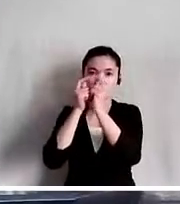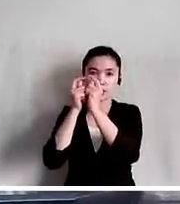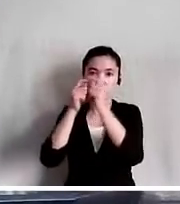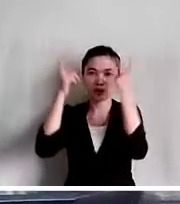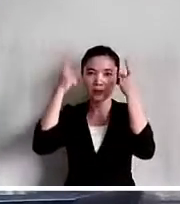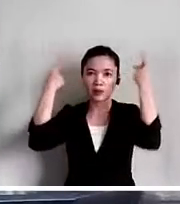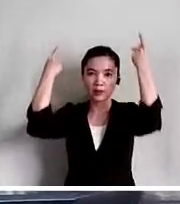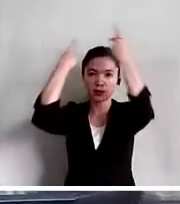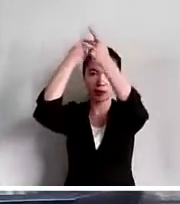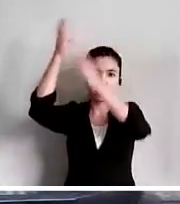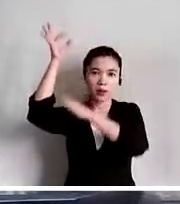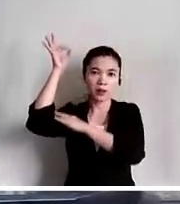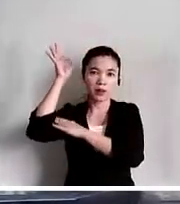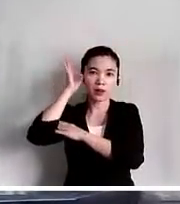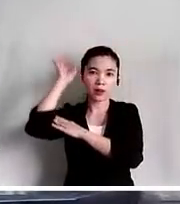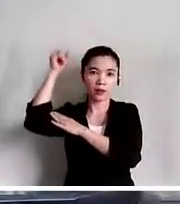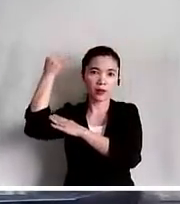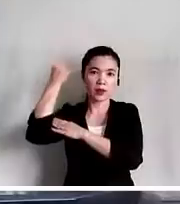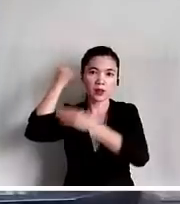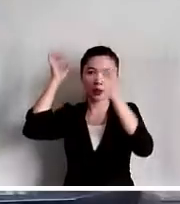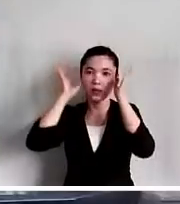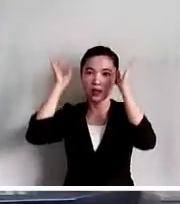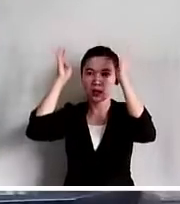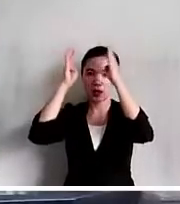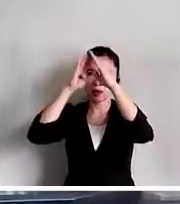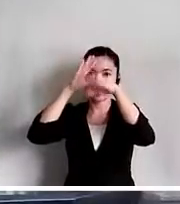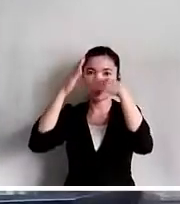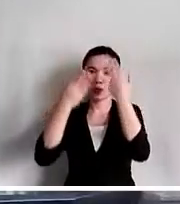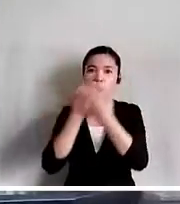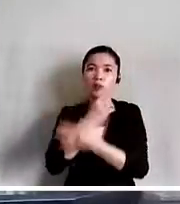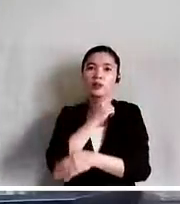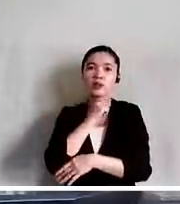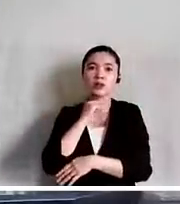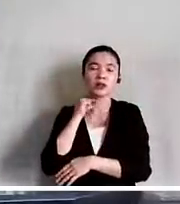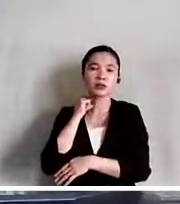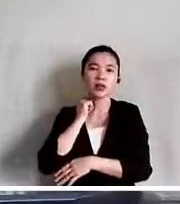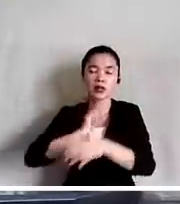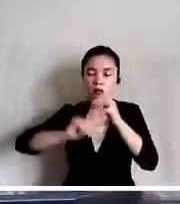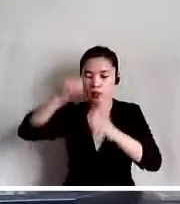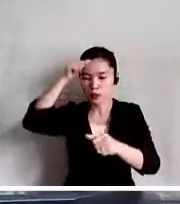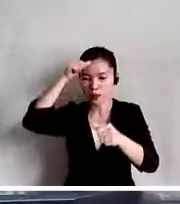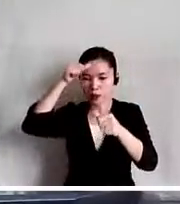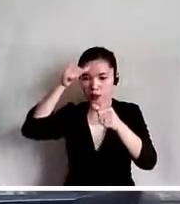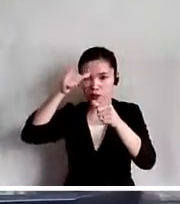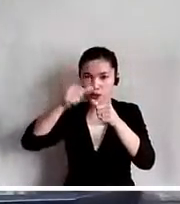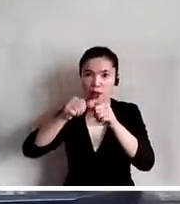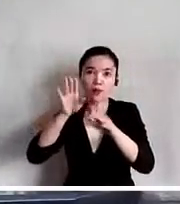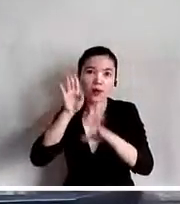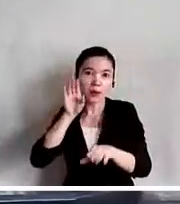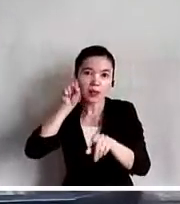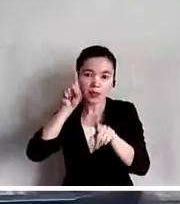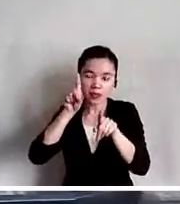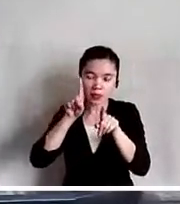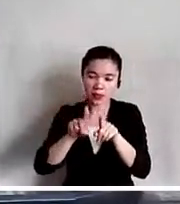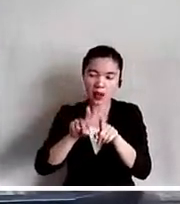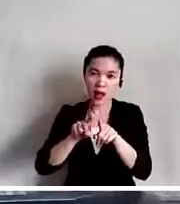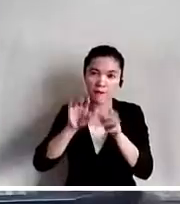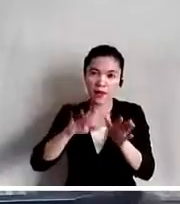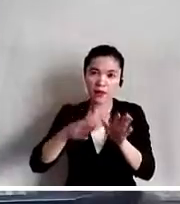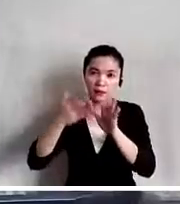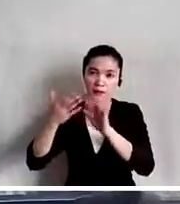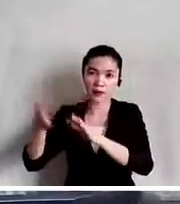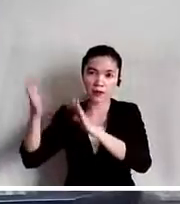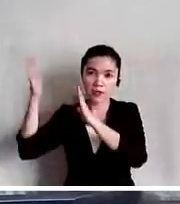our Pope, Jose, our Bishop, and all the clergy. Remember also our brothers and sisters who have fallen asleep